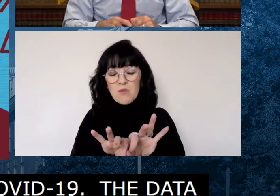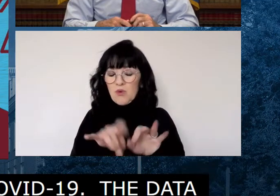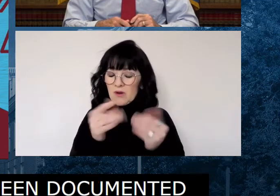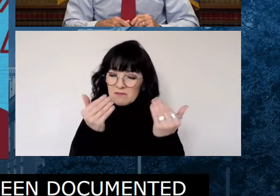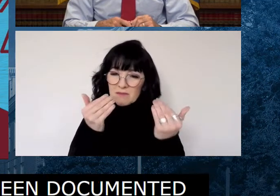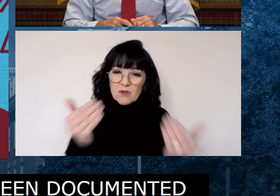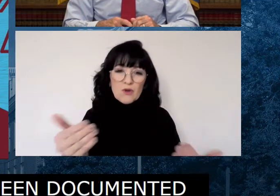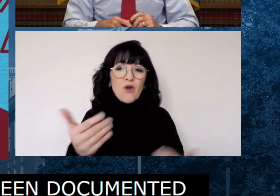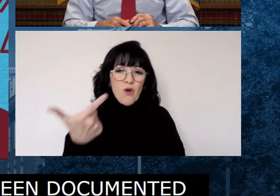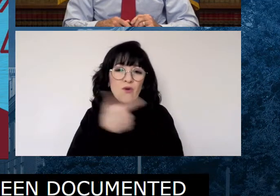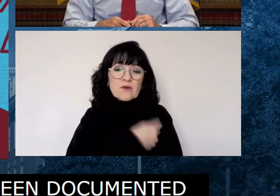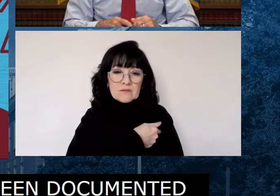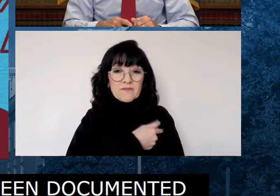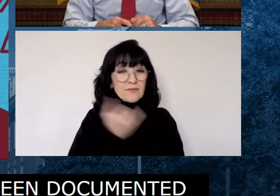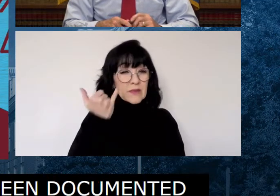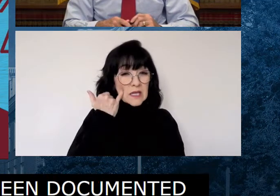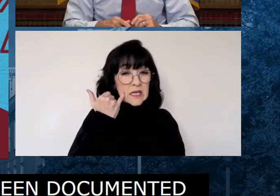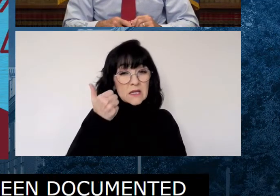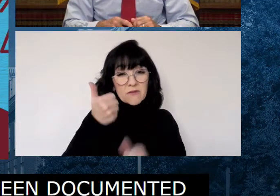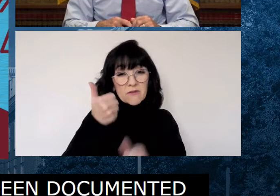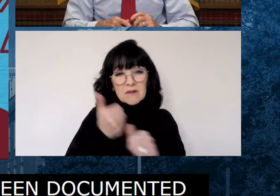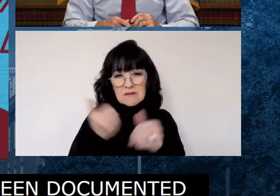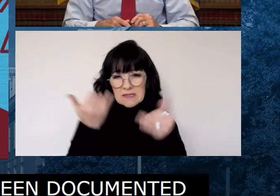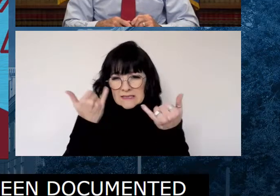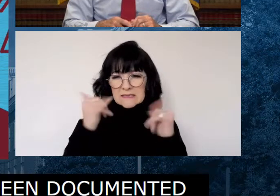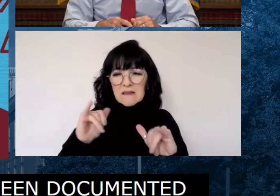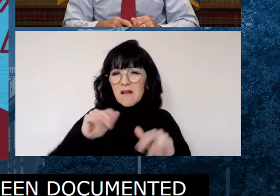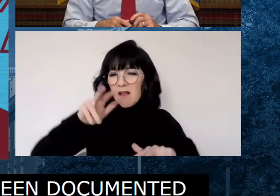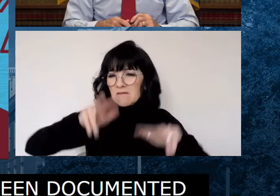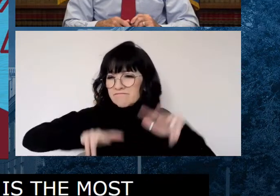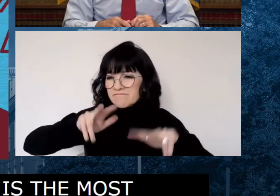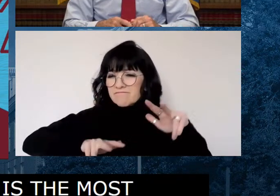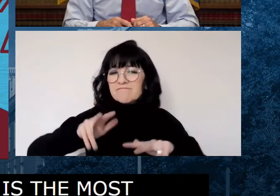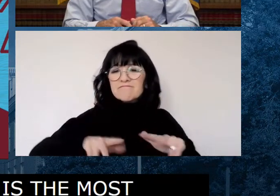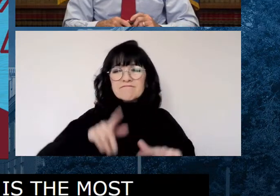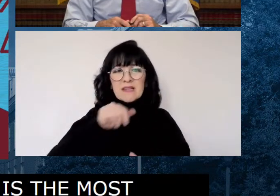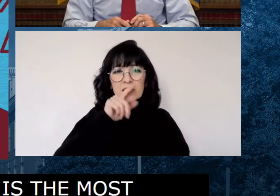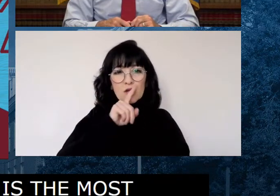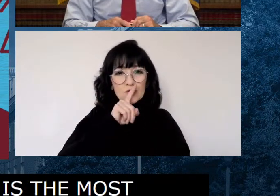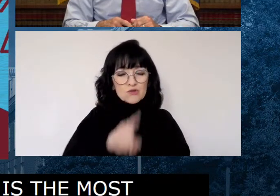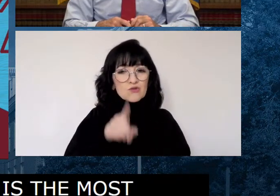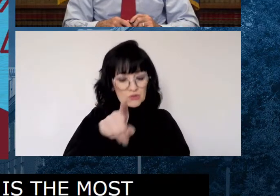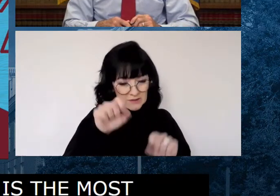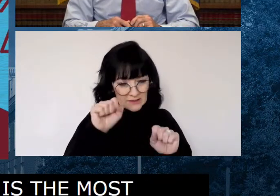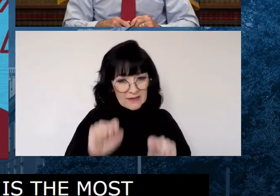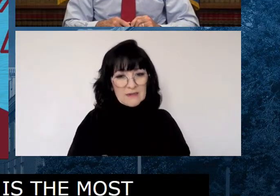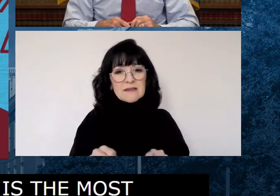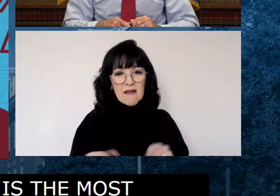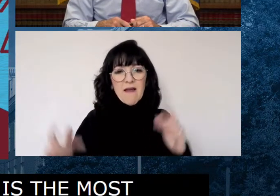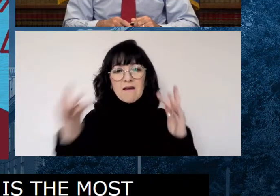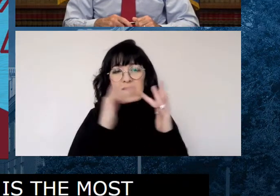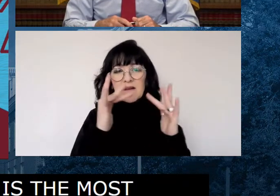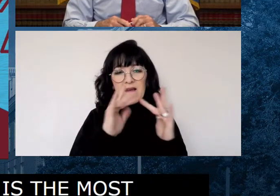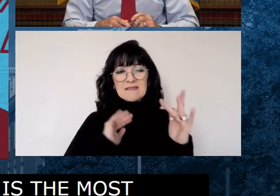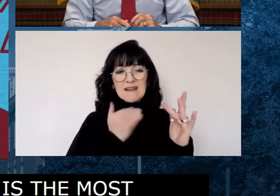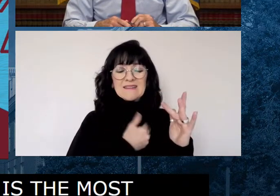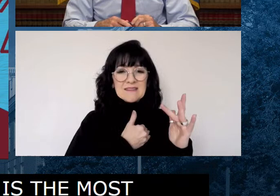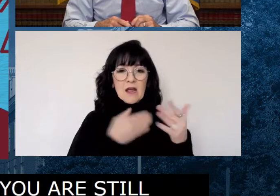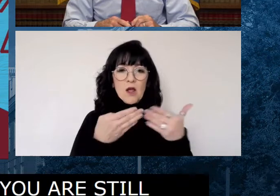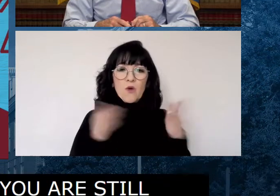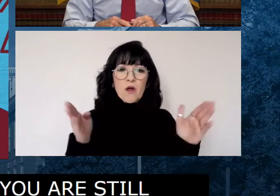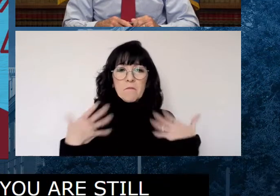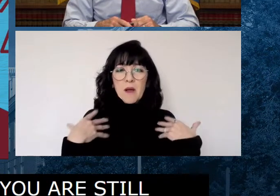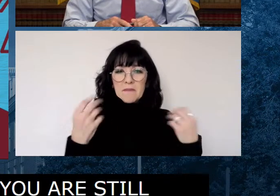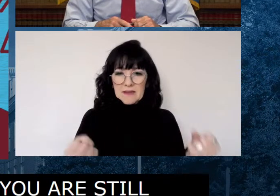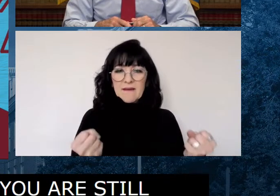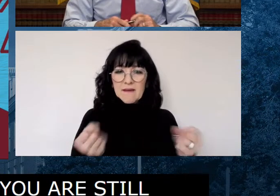you contact our folks at Public Health, talk to your primary care physician, look at the science